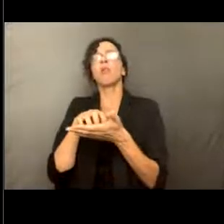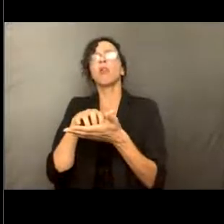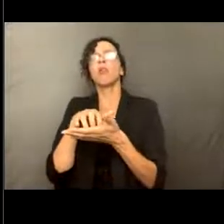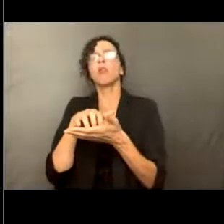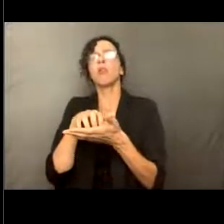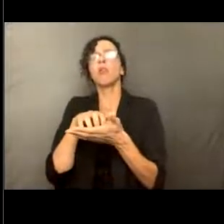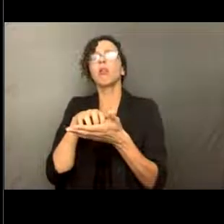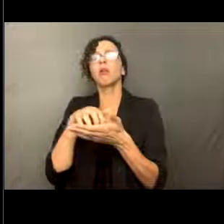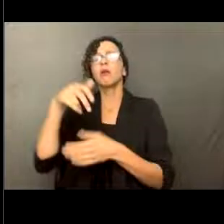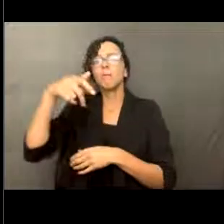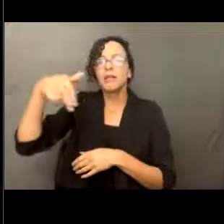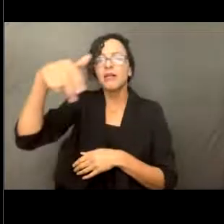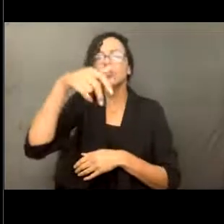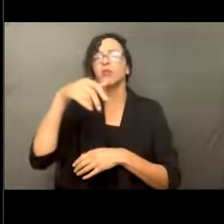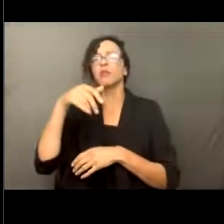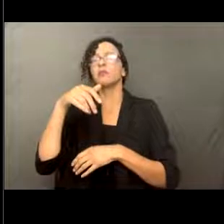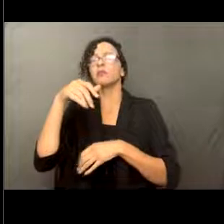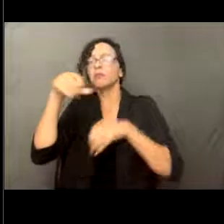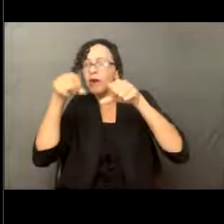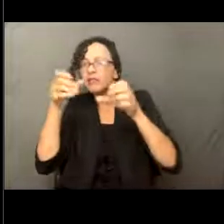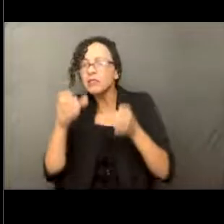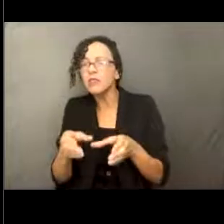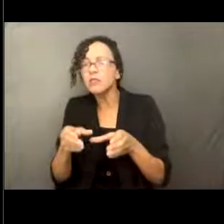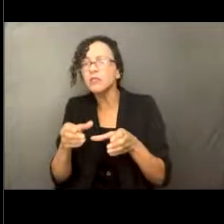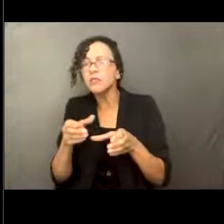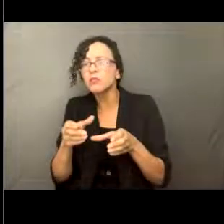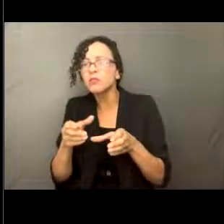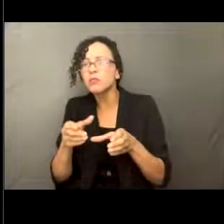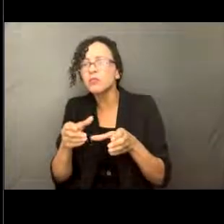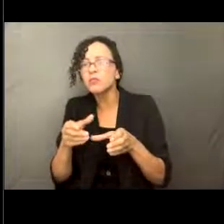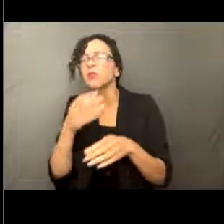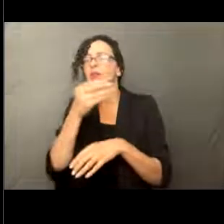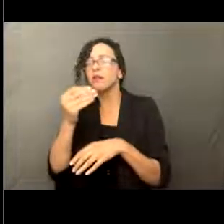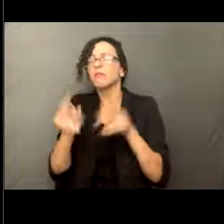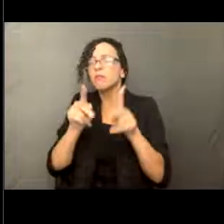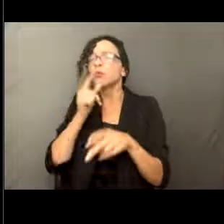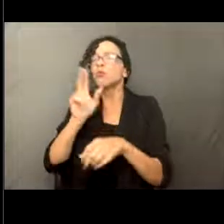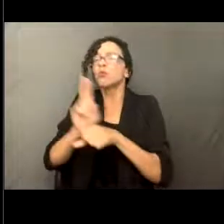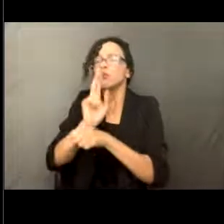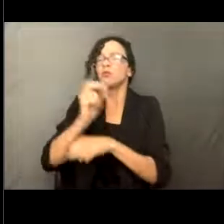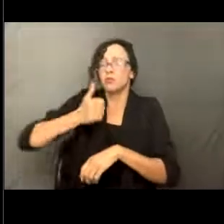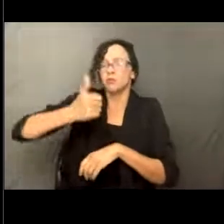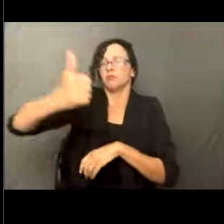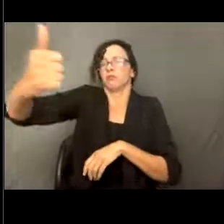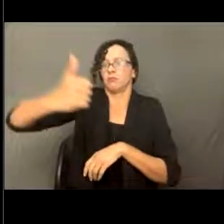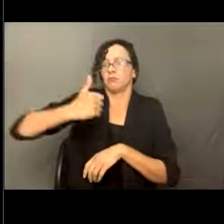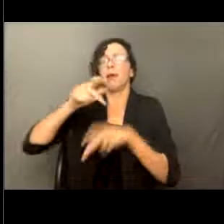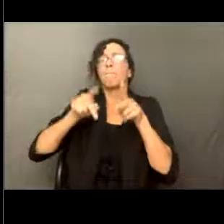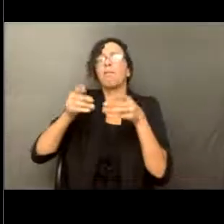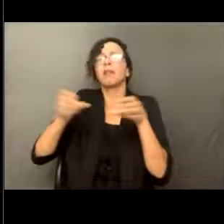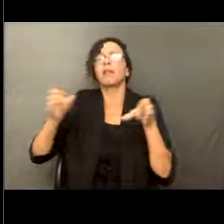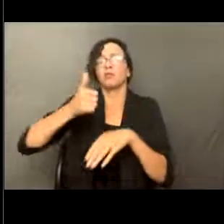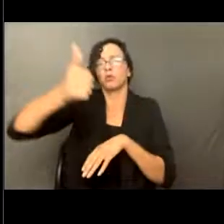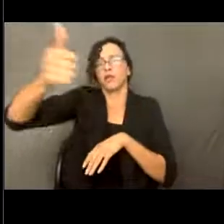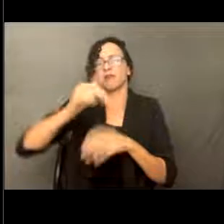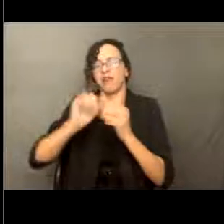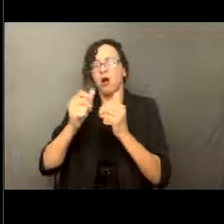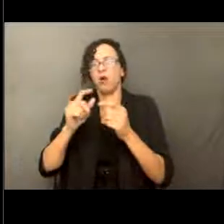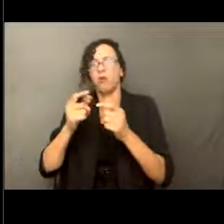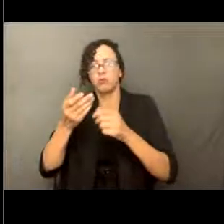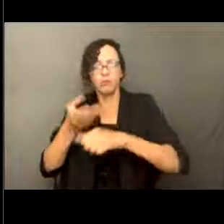transit in the state. How can we improve those intersections, those locations? And